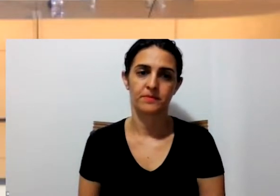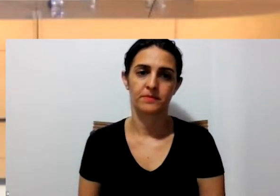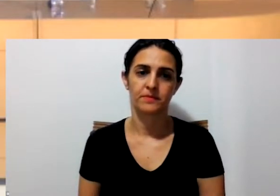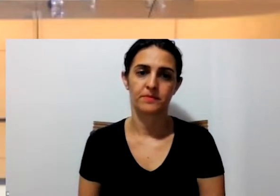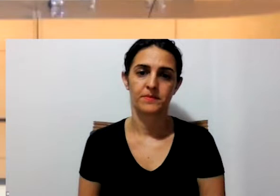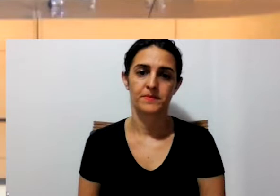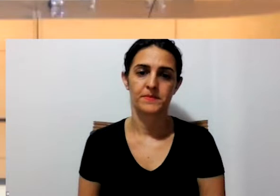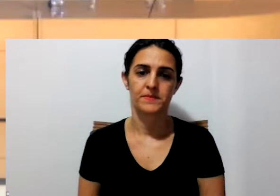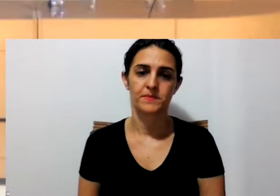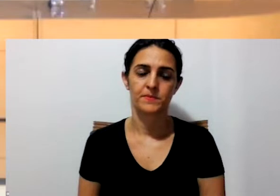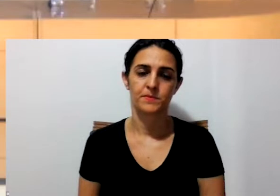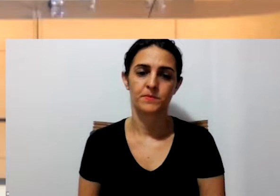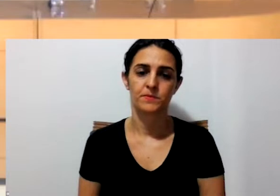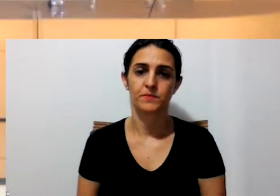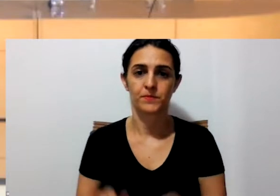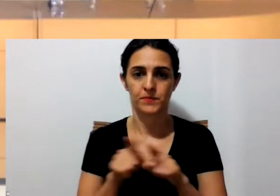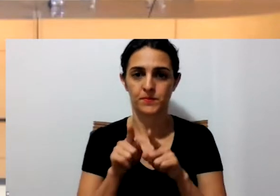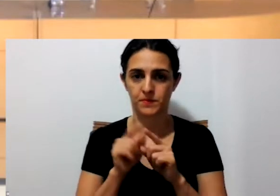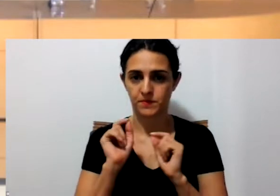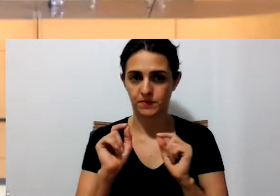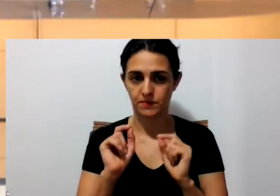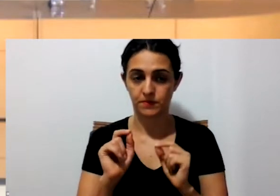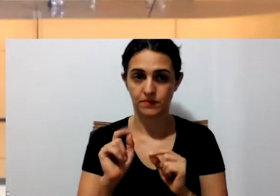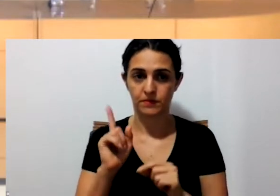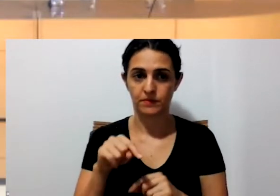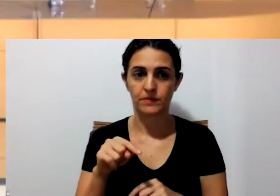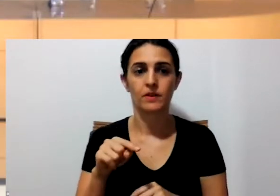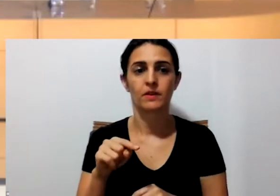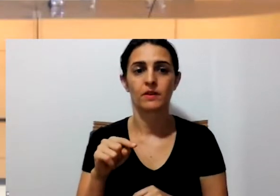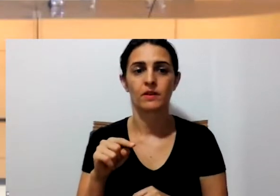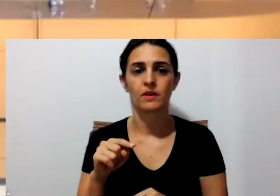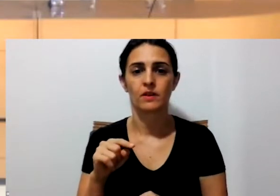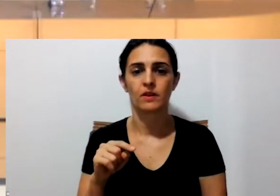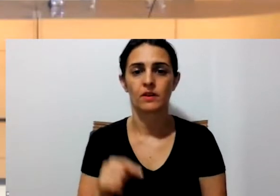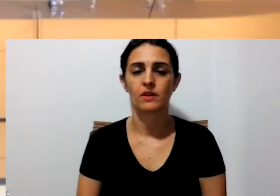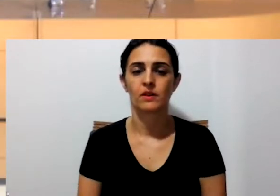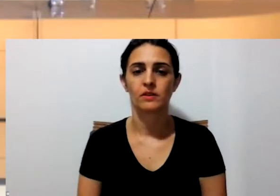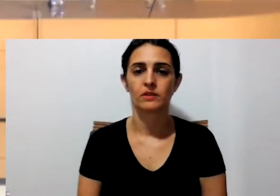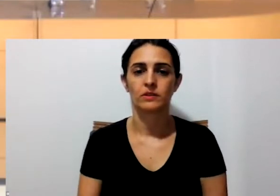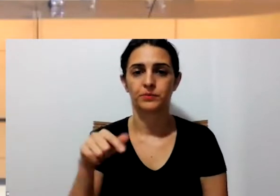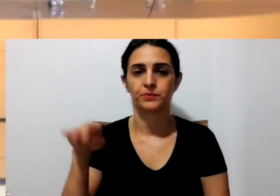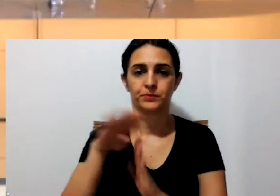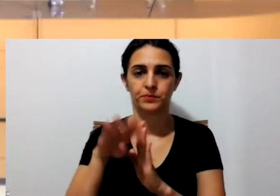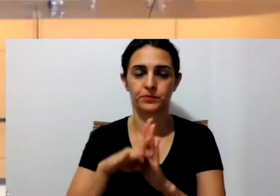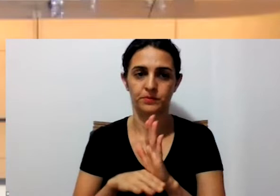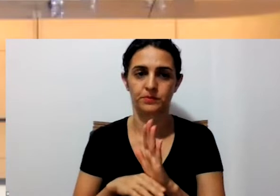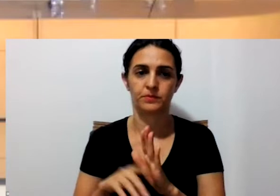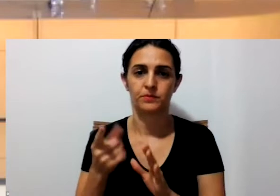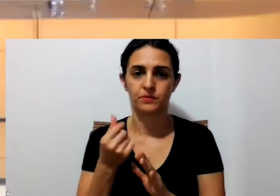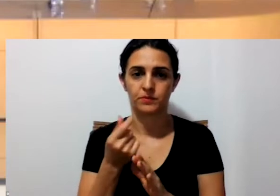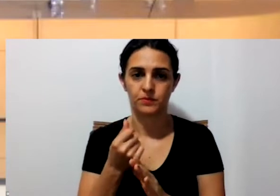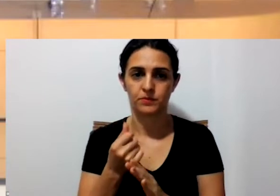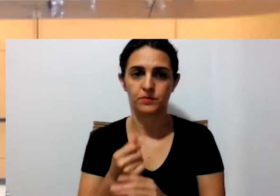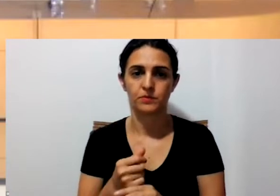then members of the OEC decided to have an organization which is dedicated to